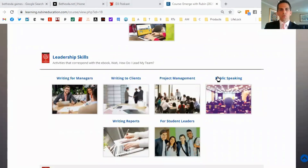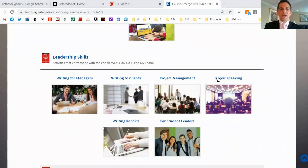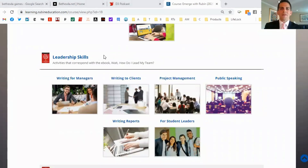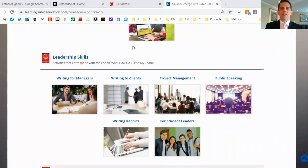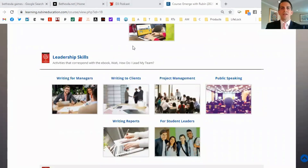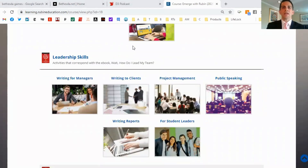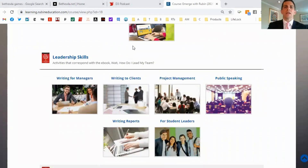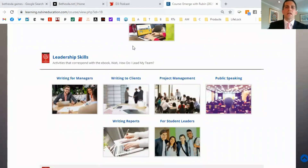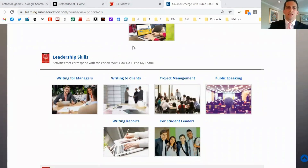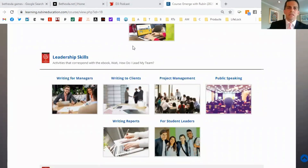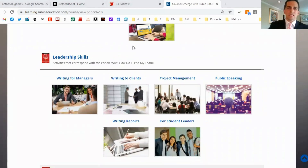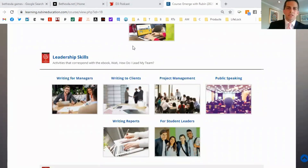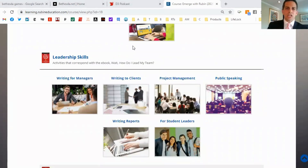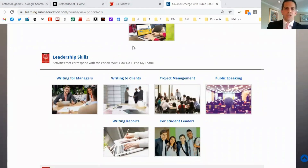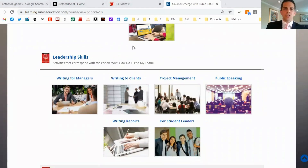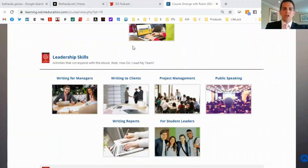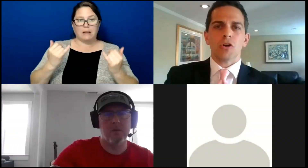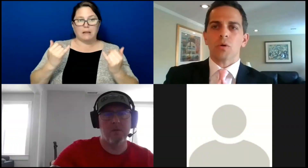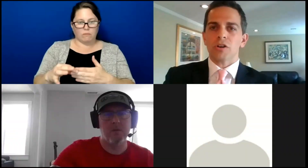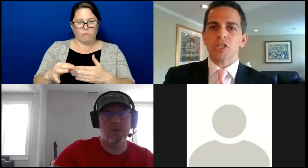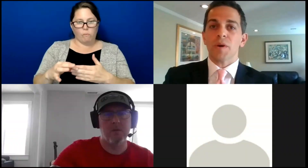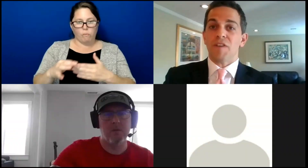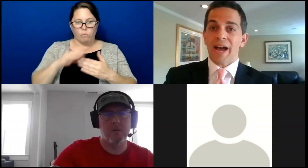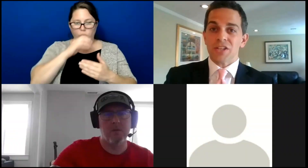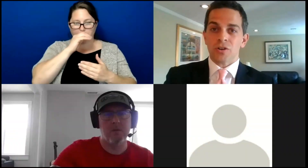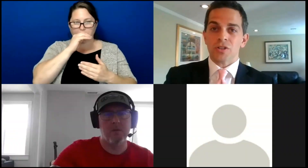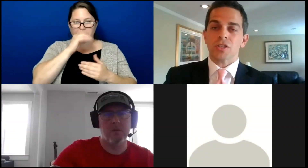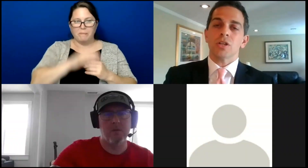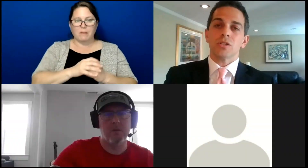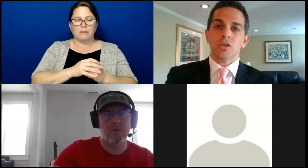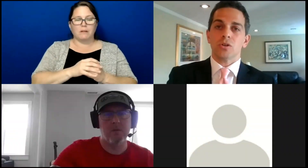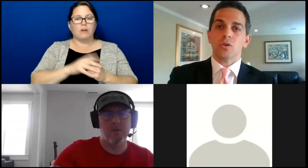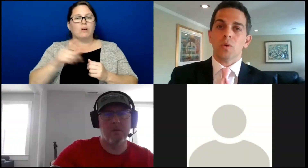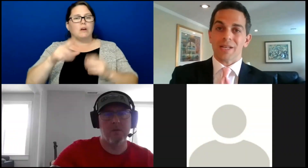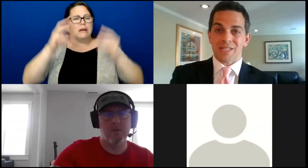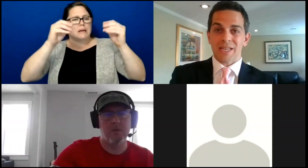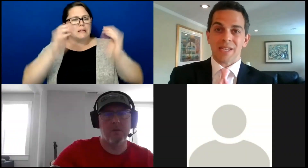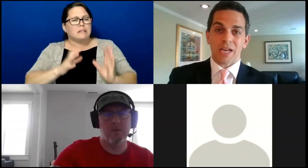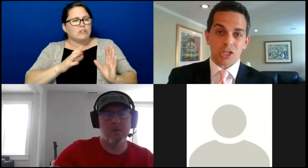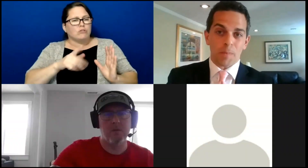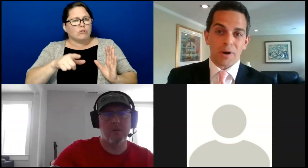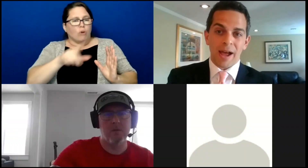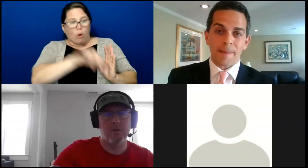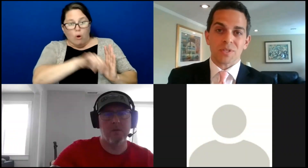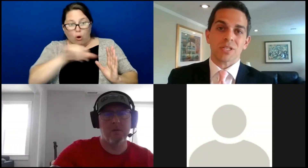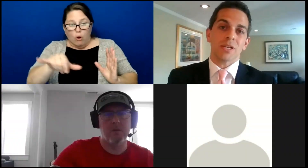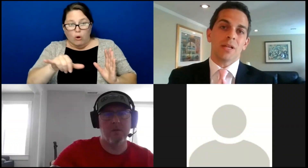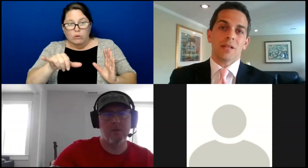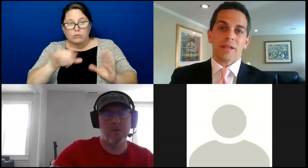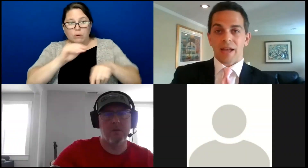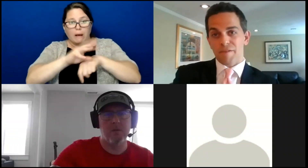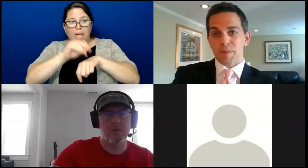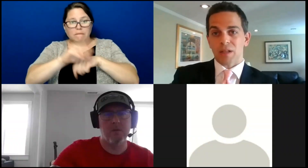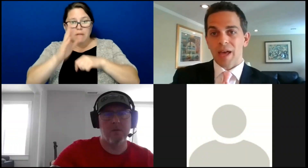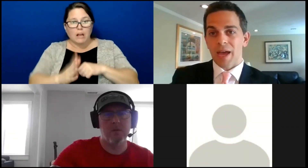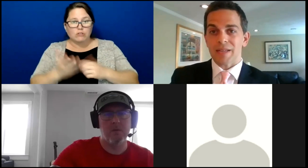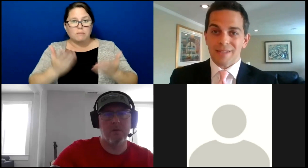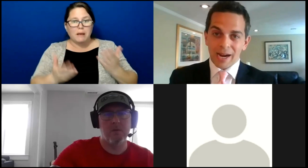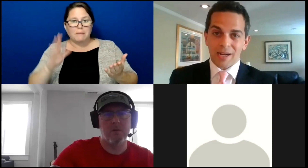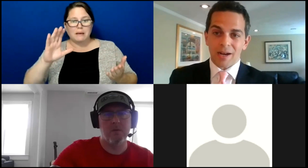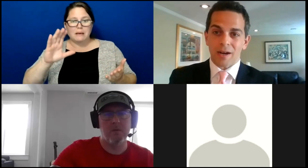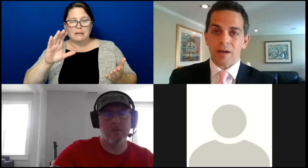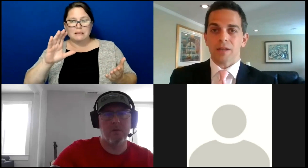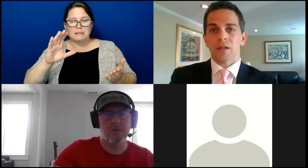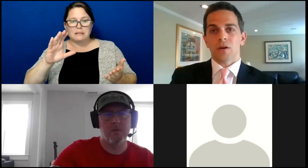leaders. Do we have any teachers here who are also advisors to a CTSO perhaps, like